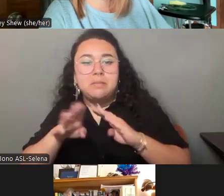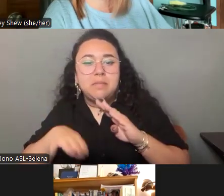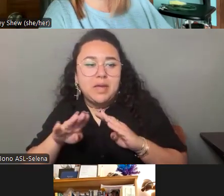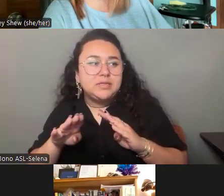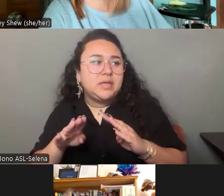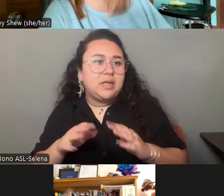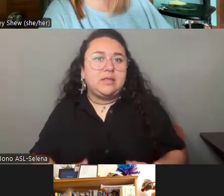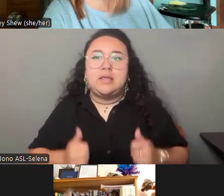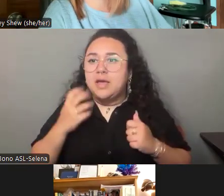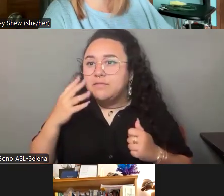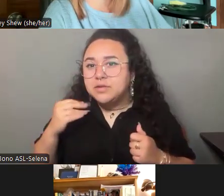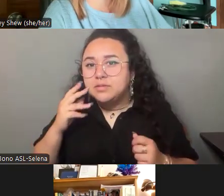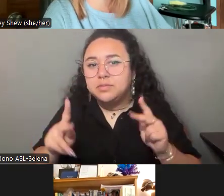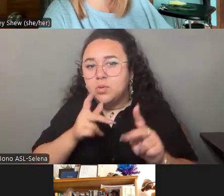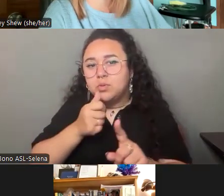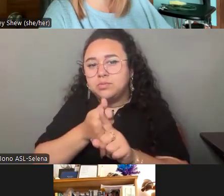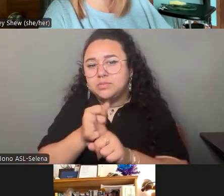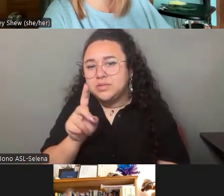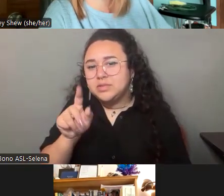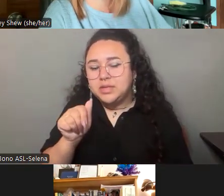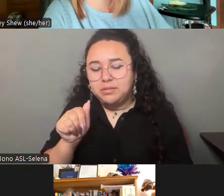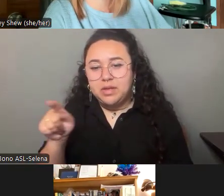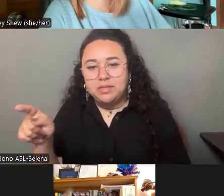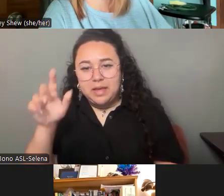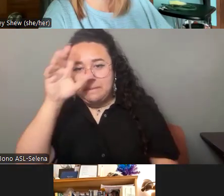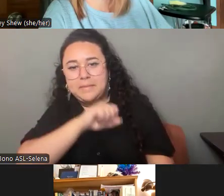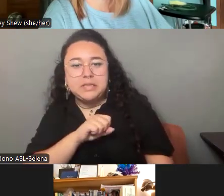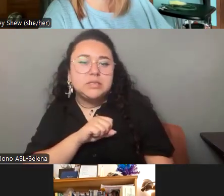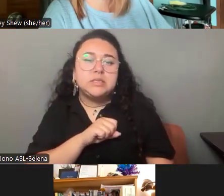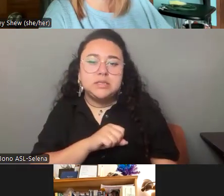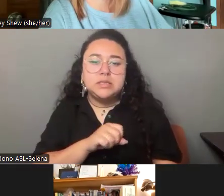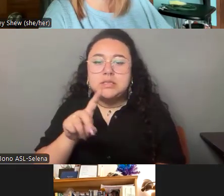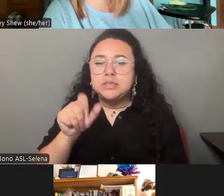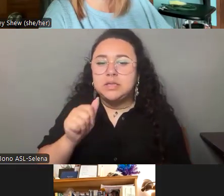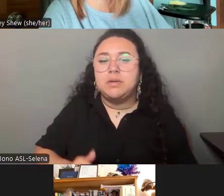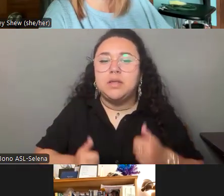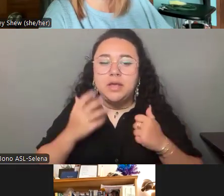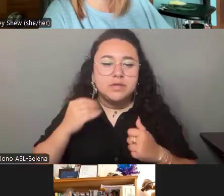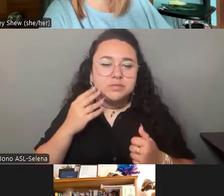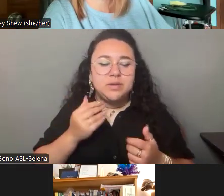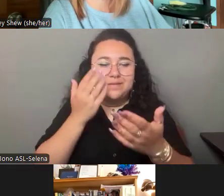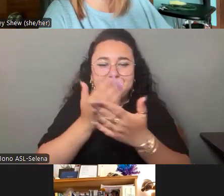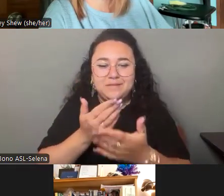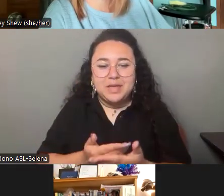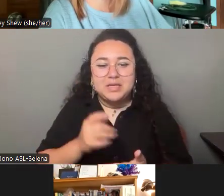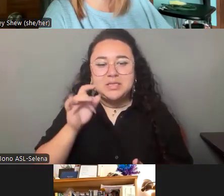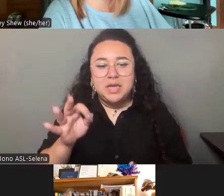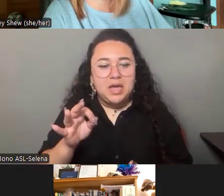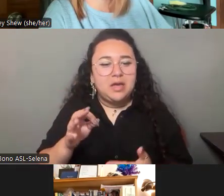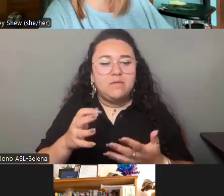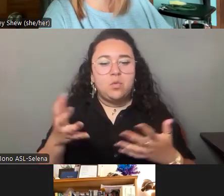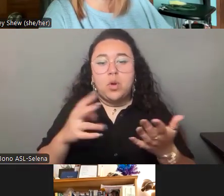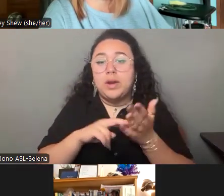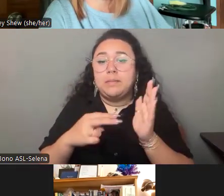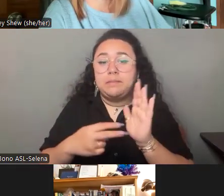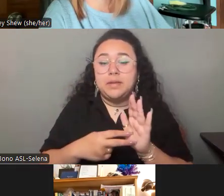kind of crucial aspects of disabled lived experience. These facts of what it will mean